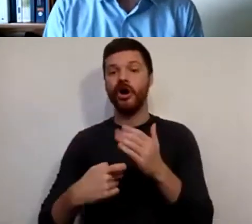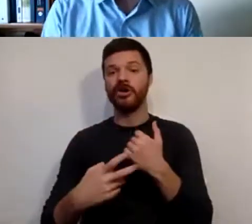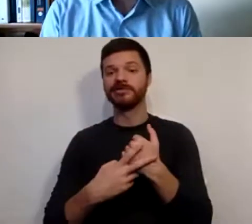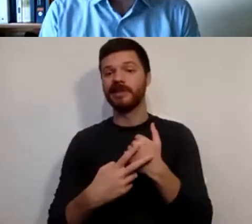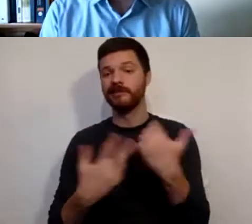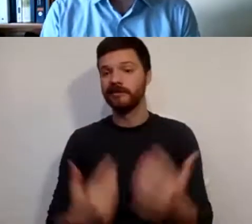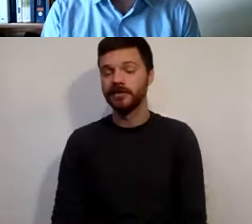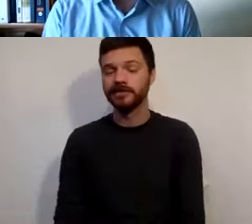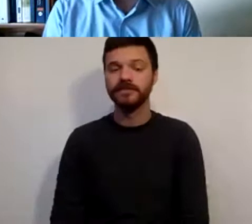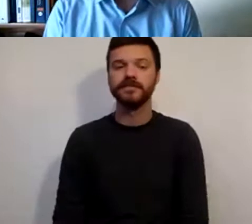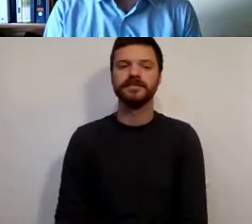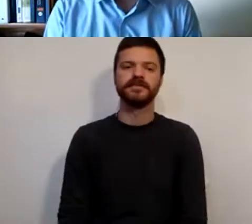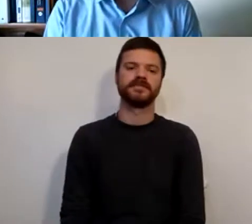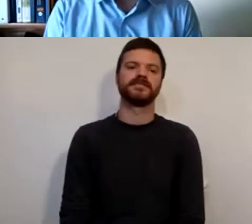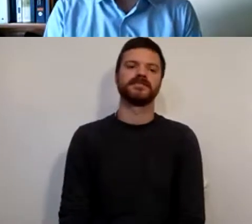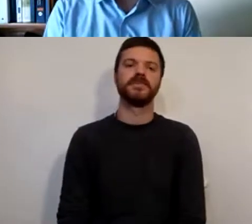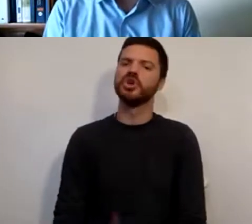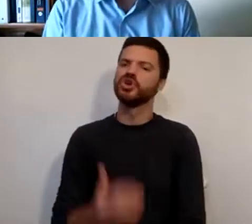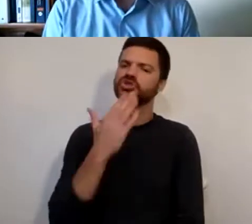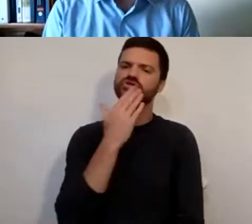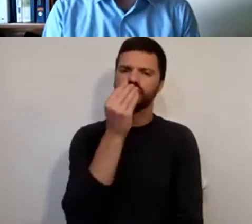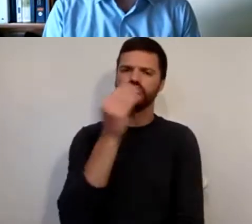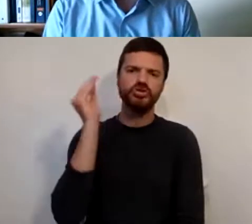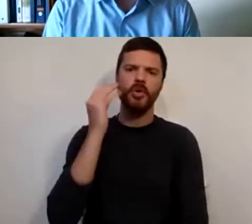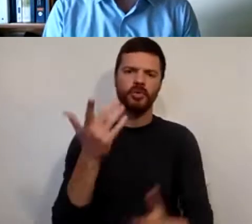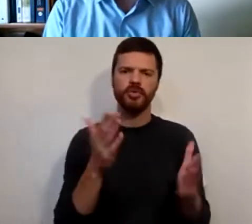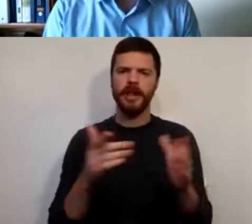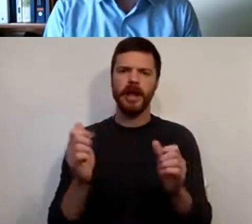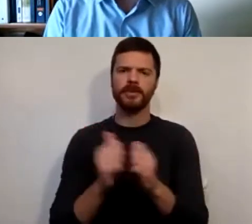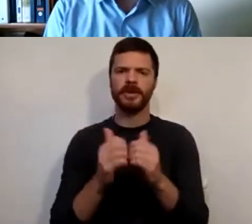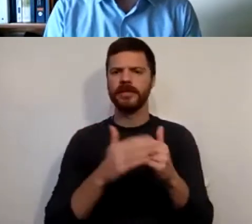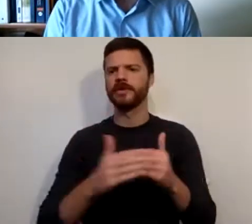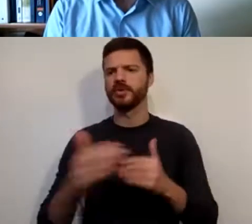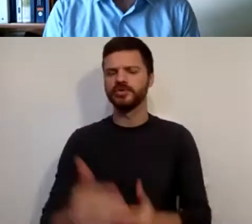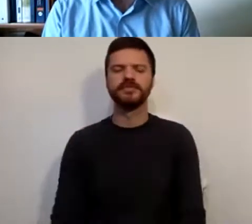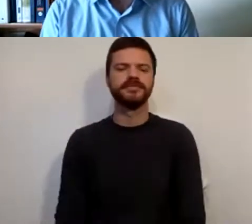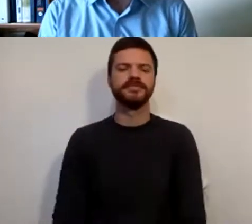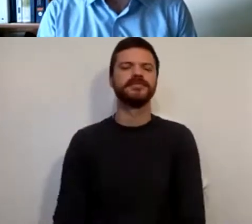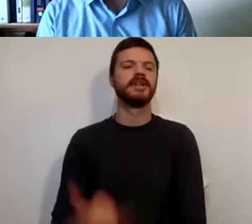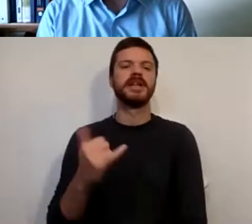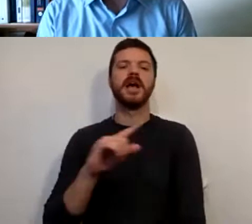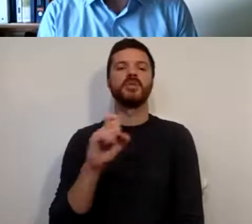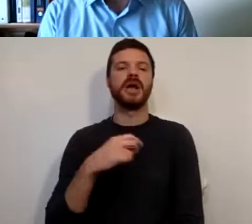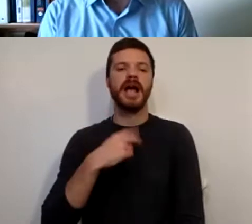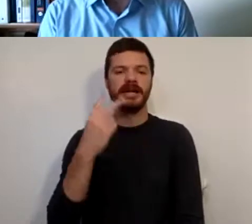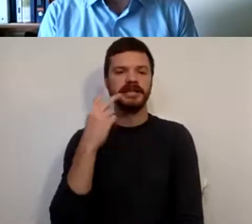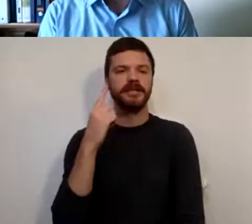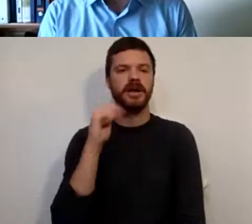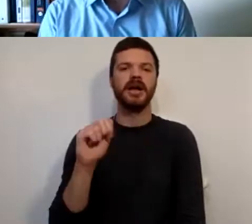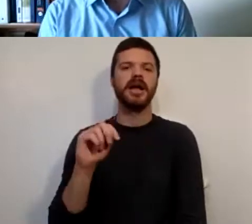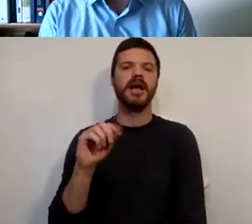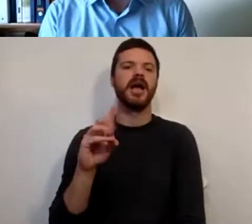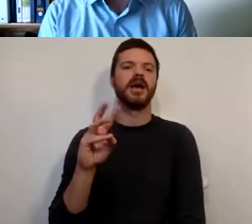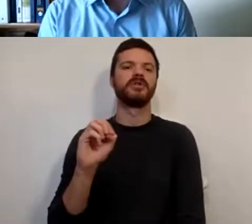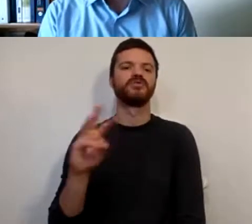Thank you. It's good to know that that's something you aim to do in the future. And now I see a question that's aimed towards Andrew and Randy. So can